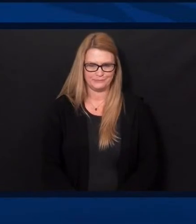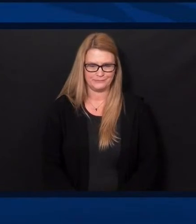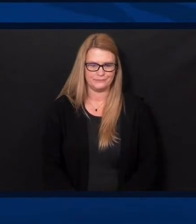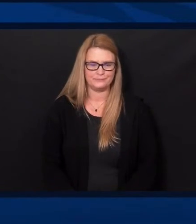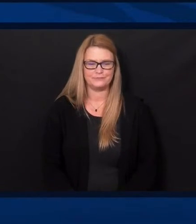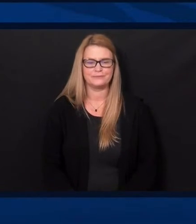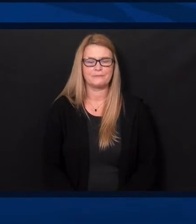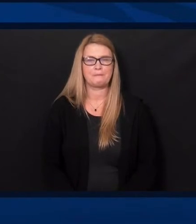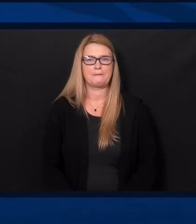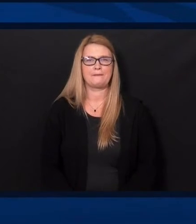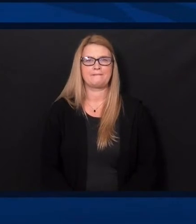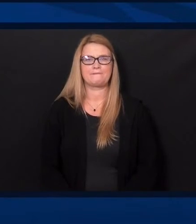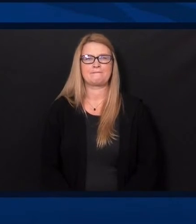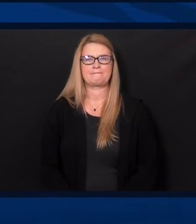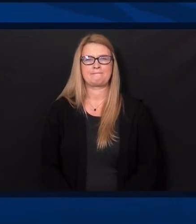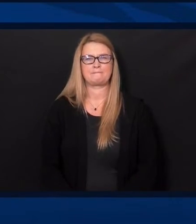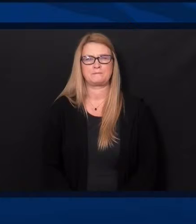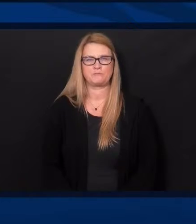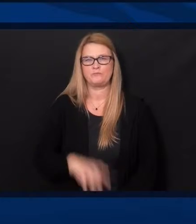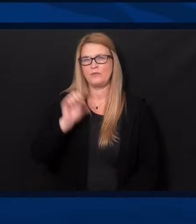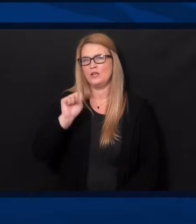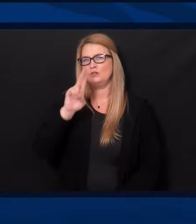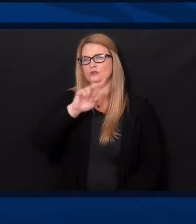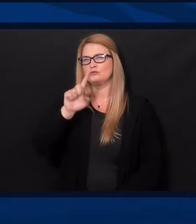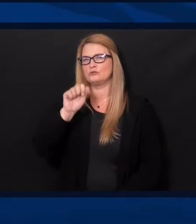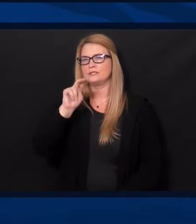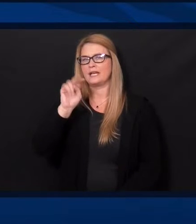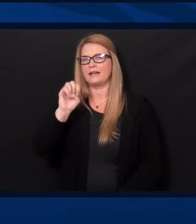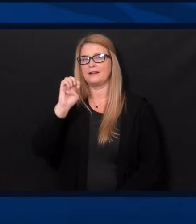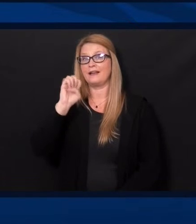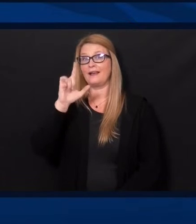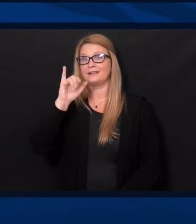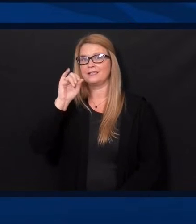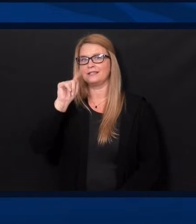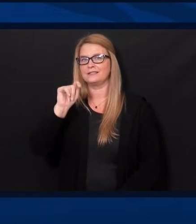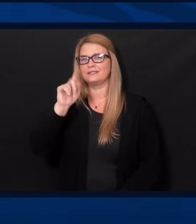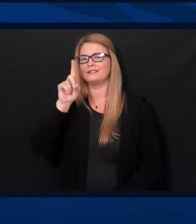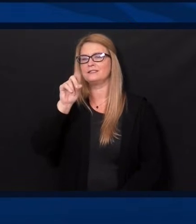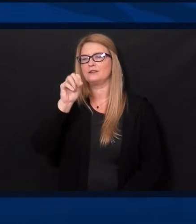All right, thank you, Paul. Next, we'll go to Suzanne Elliott with the Dominion Post.